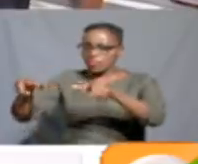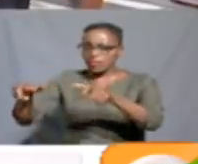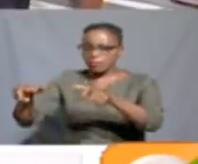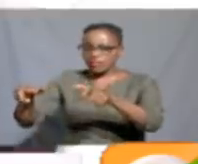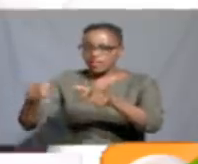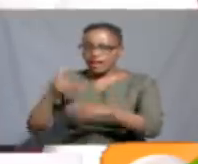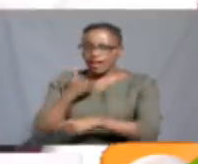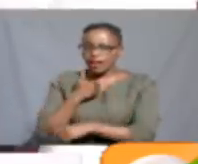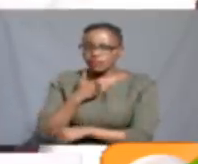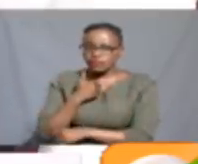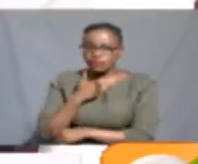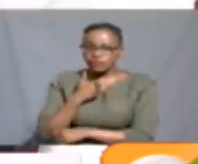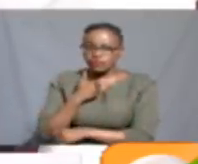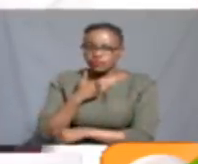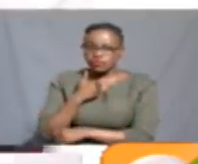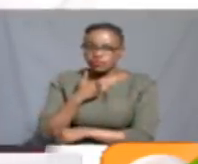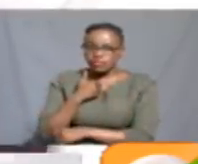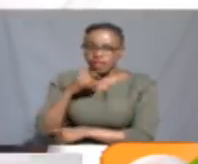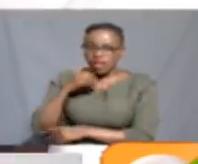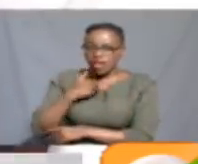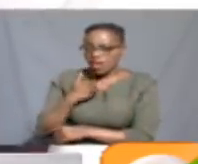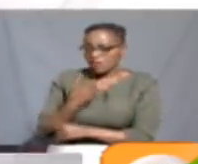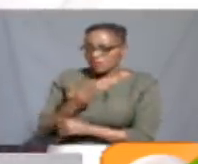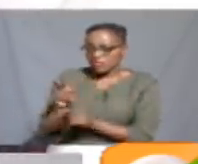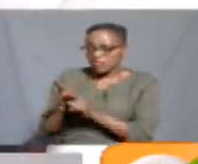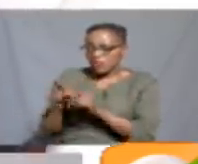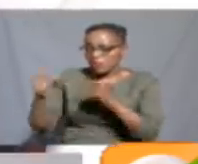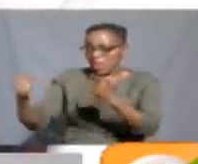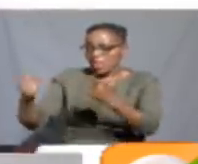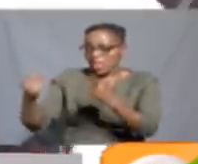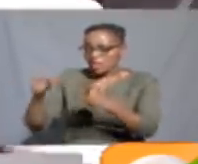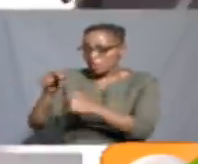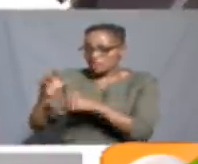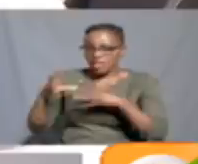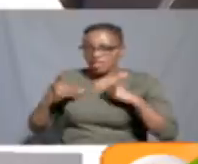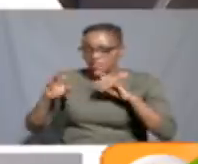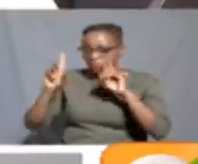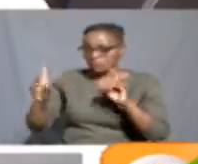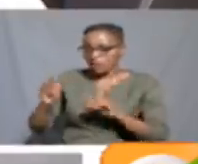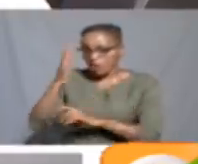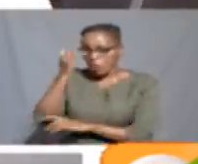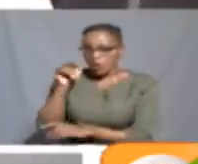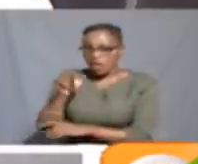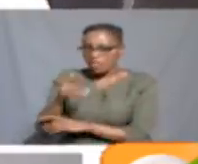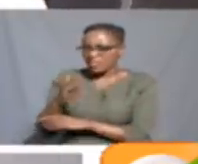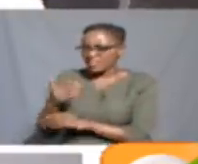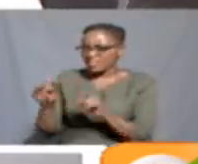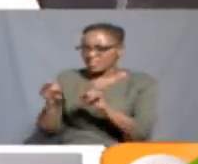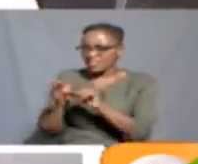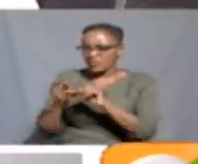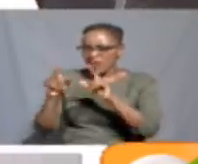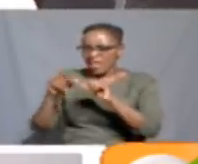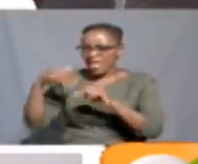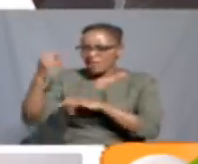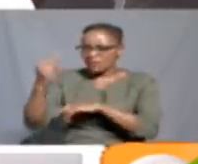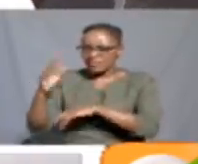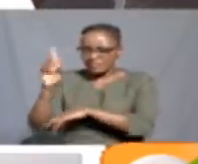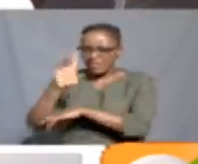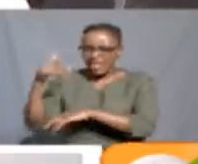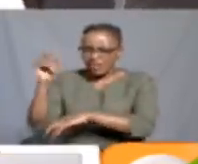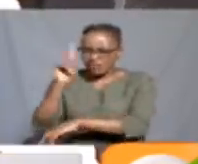have to take some of this blame in this? Because, yes, you know, these headlines, every single